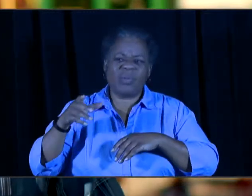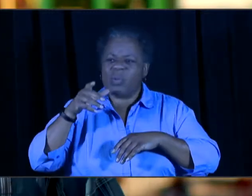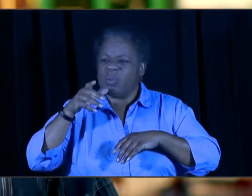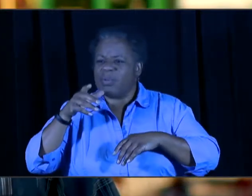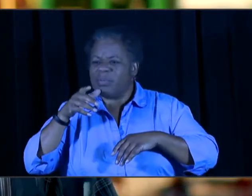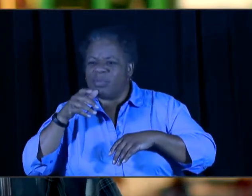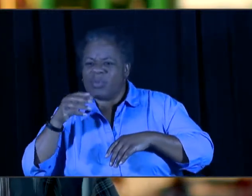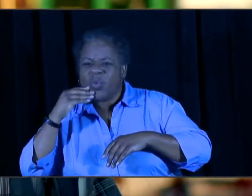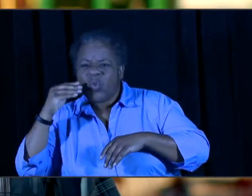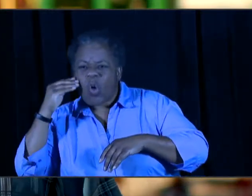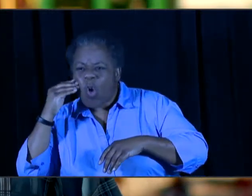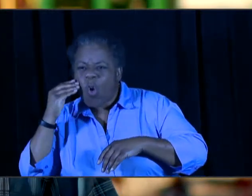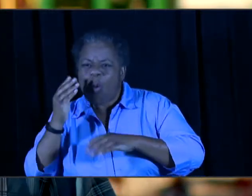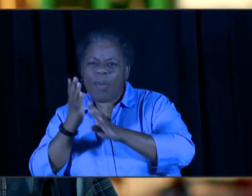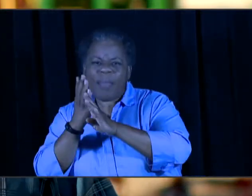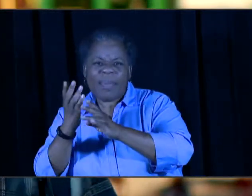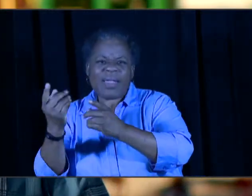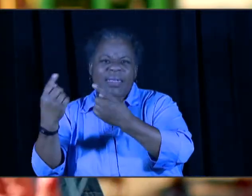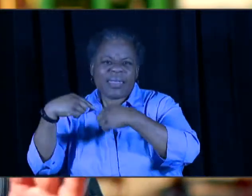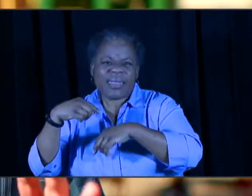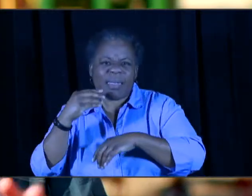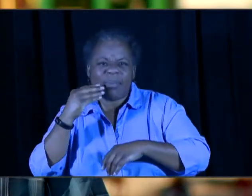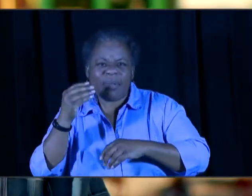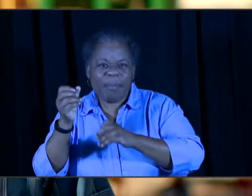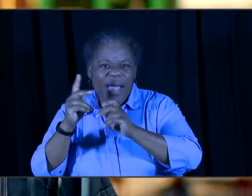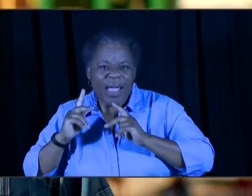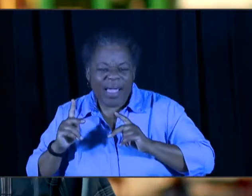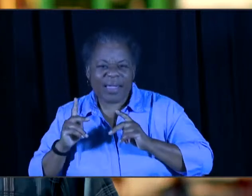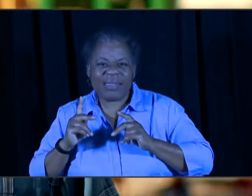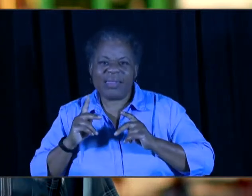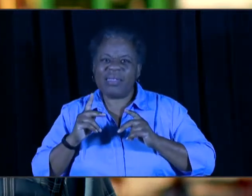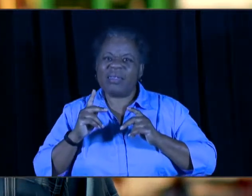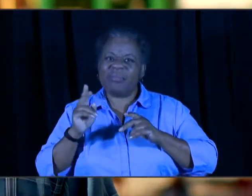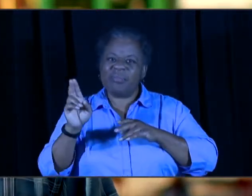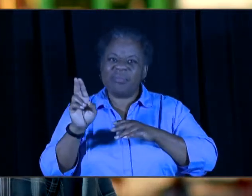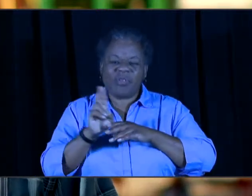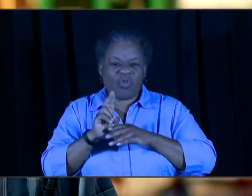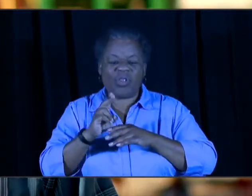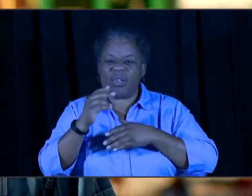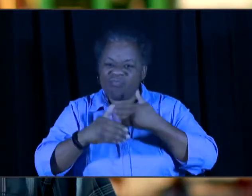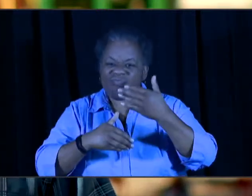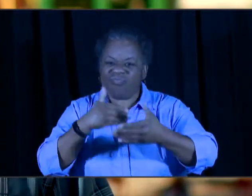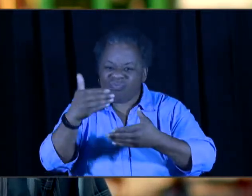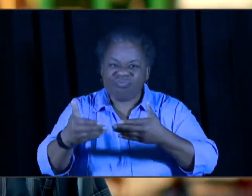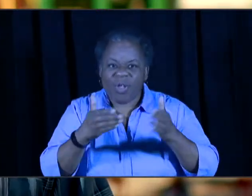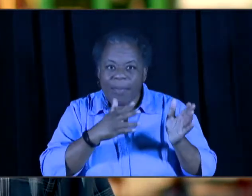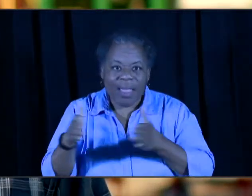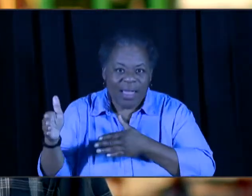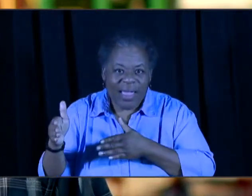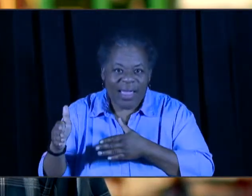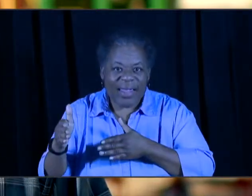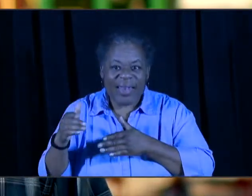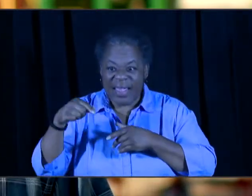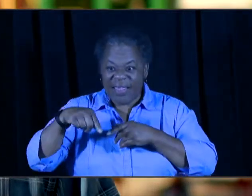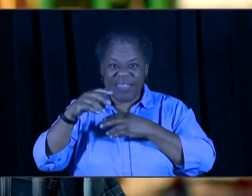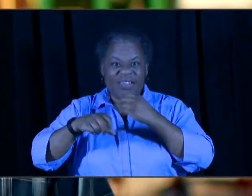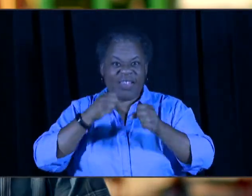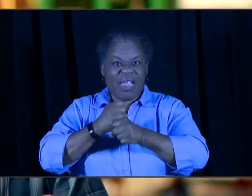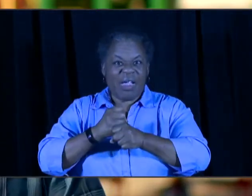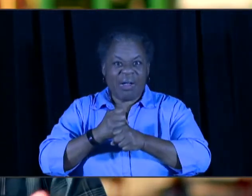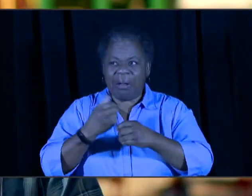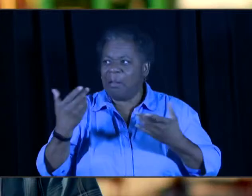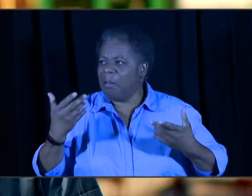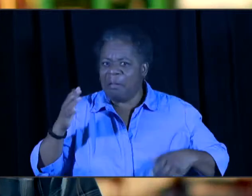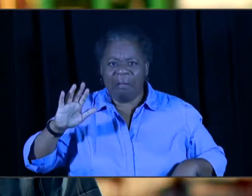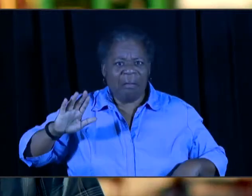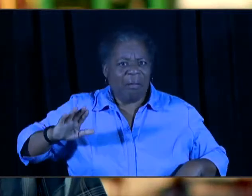when the bus arrives back home? All of that stuff. Well, this year, we are not even close. We're not